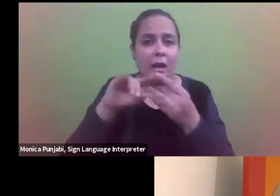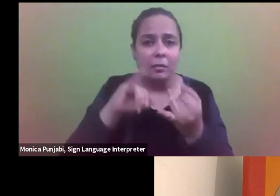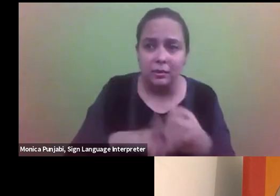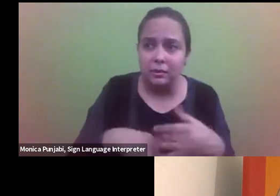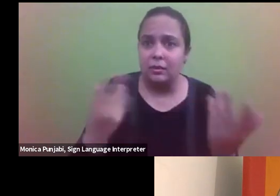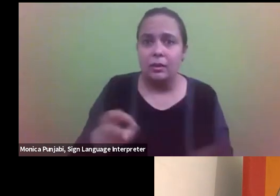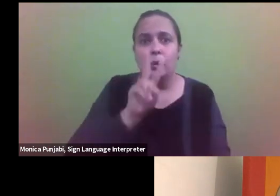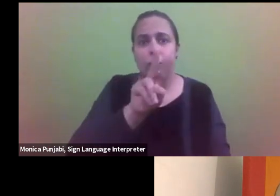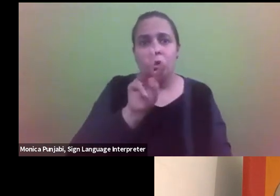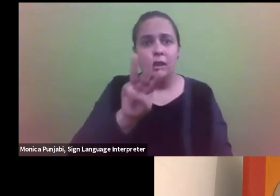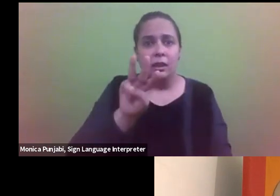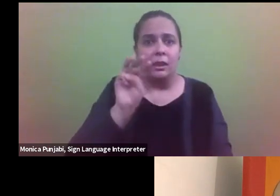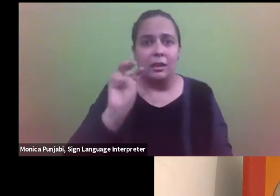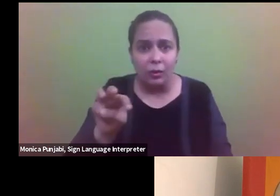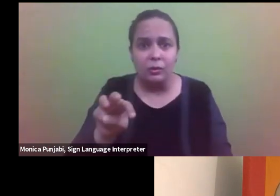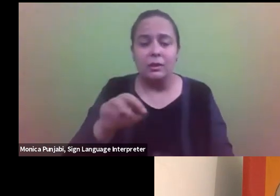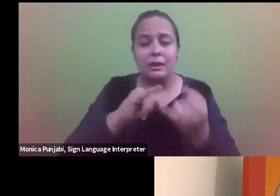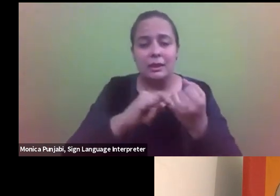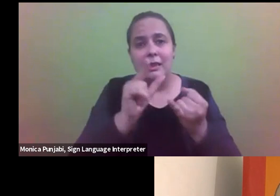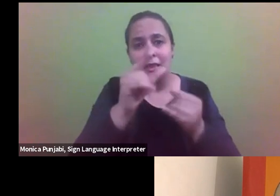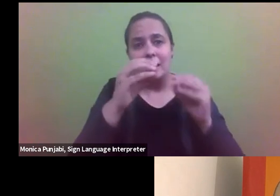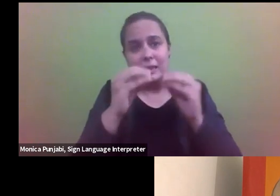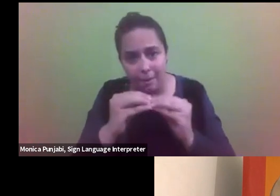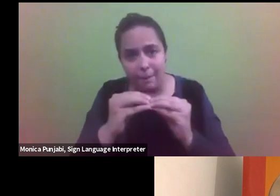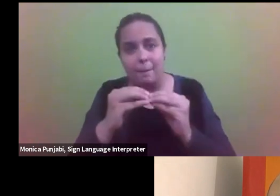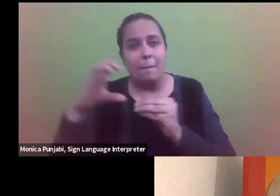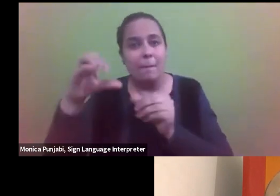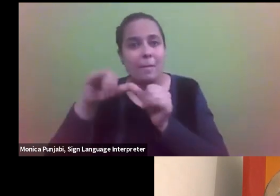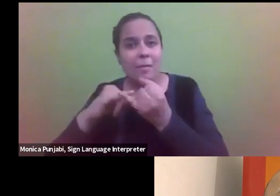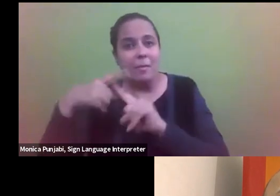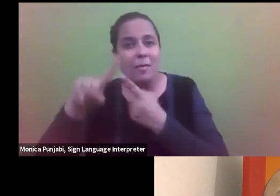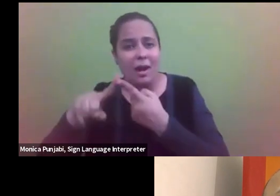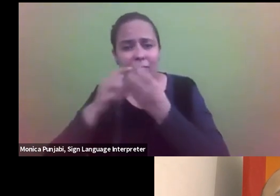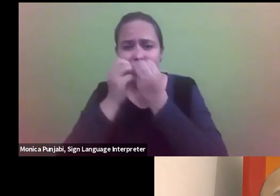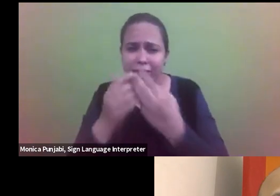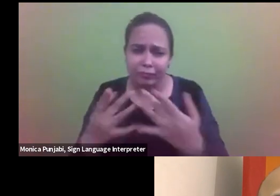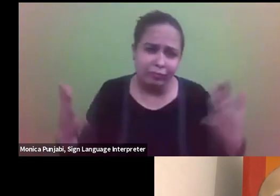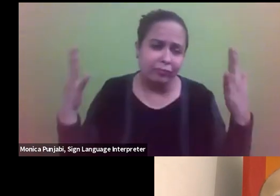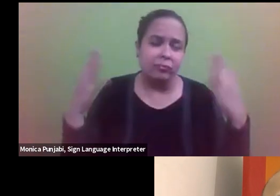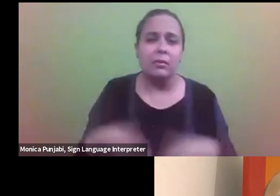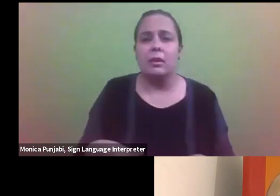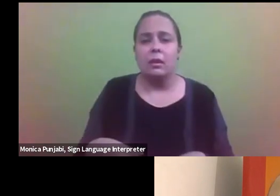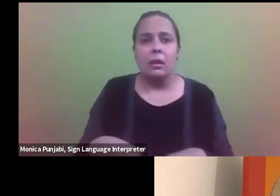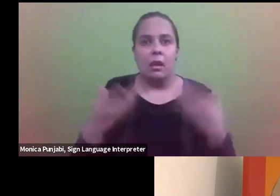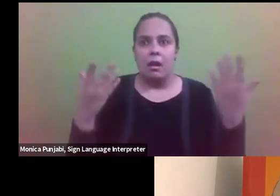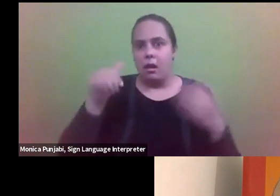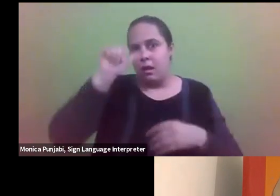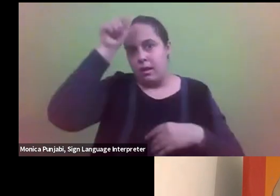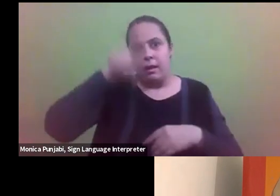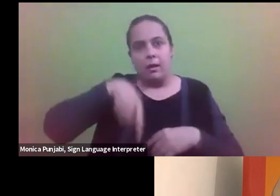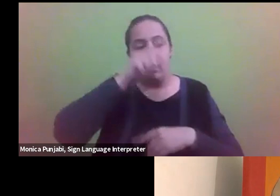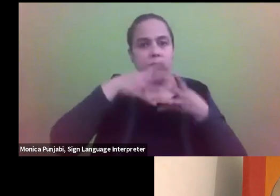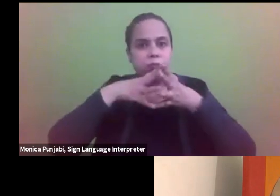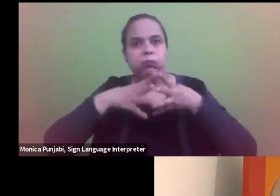that, we have 11 types of identified sexual orientations and 58 types of different gender identities. Now, for everyone